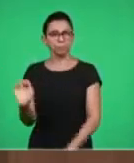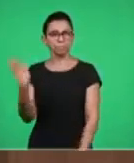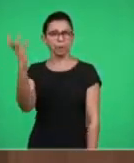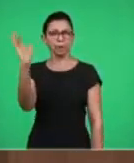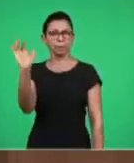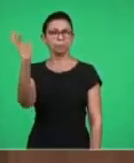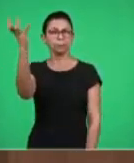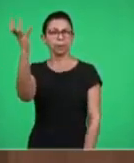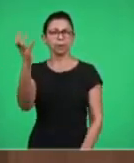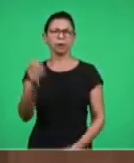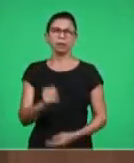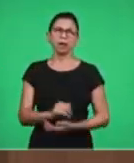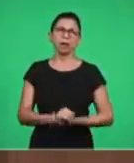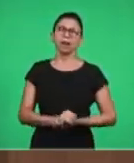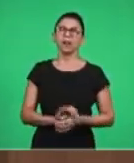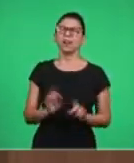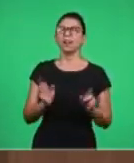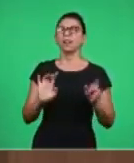more other